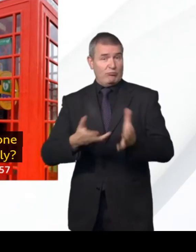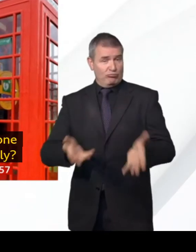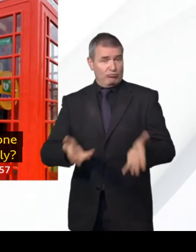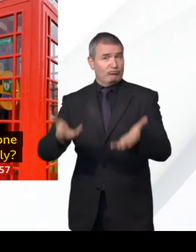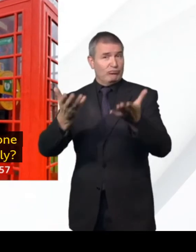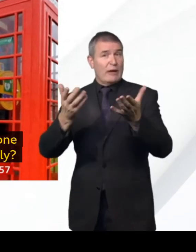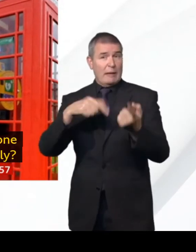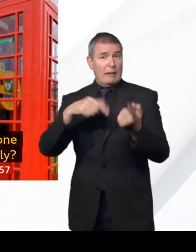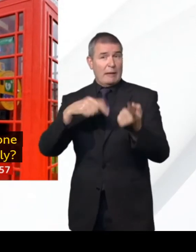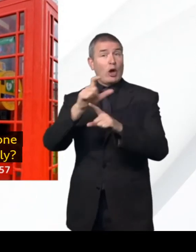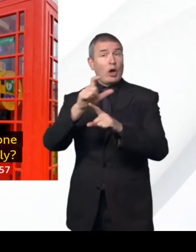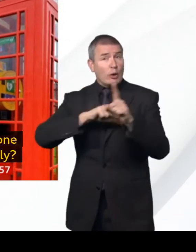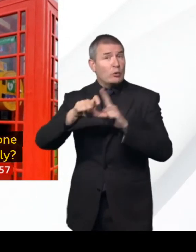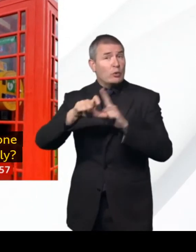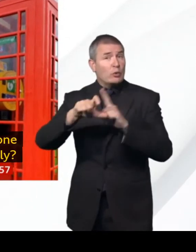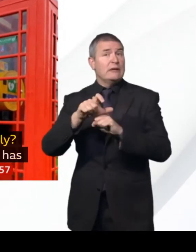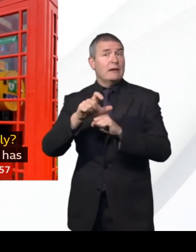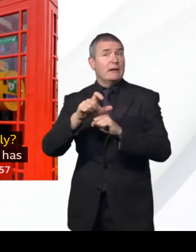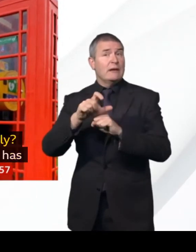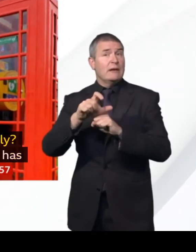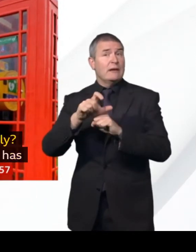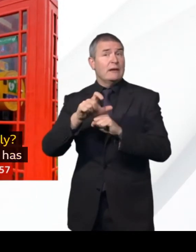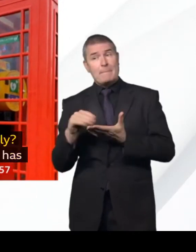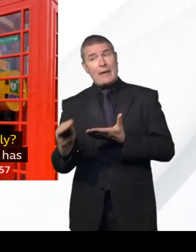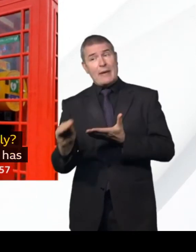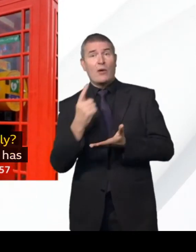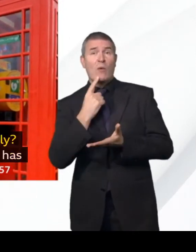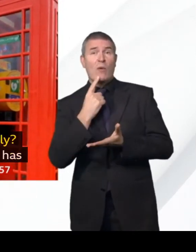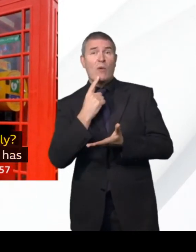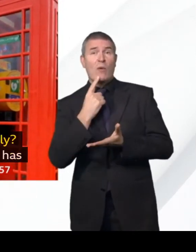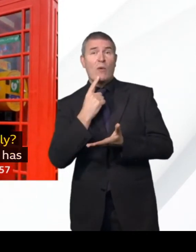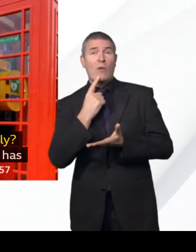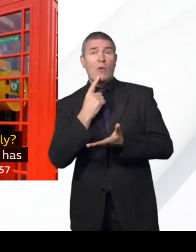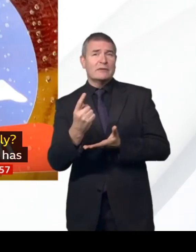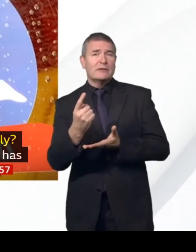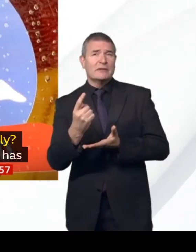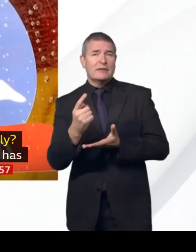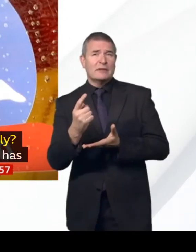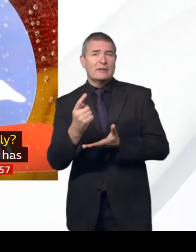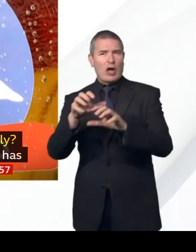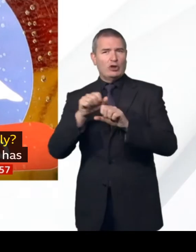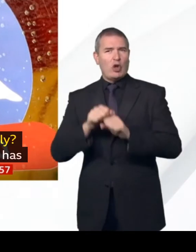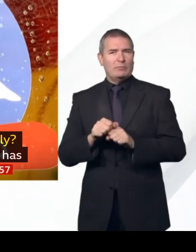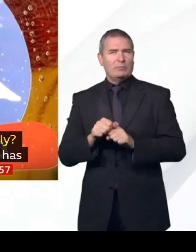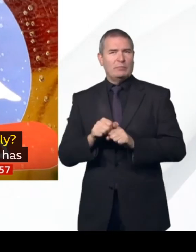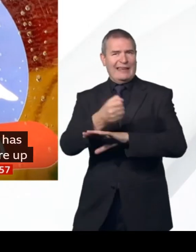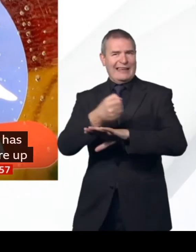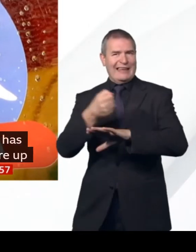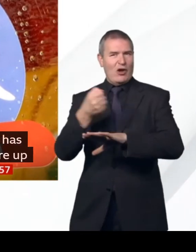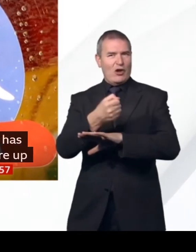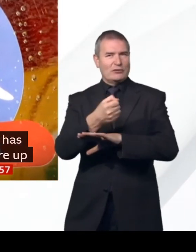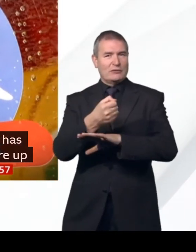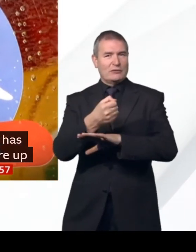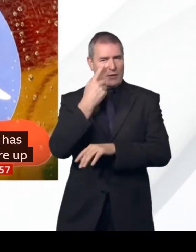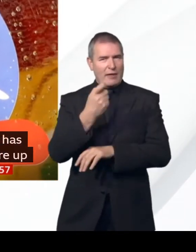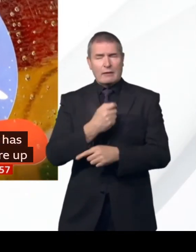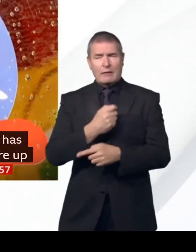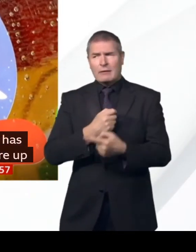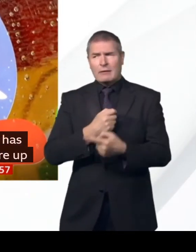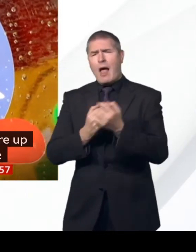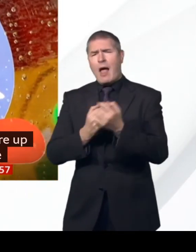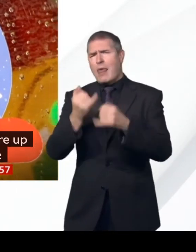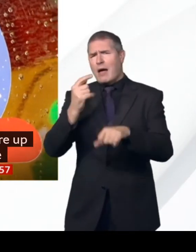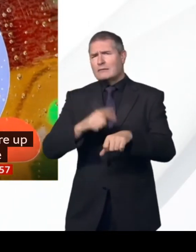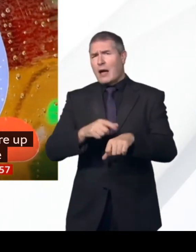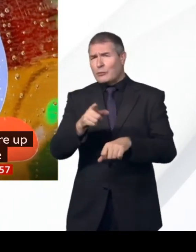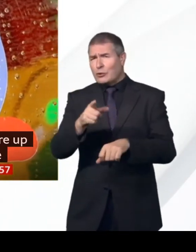whereby communities can get hold of them for just £1 in I think it's called Adopt a Kiosk. Because, Becky, I don't know about you, when was the last time you actually